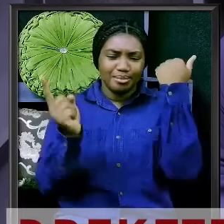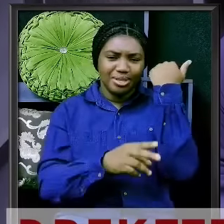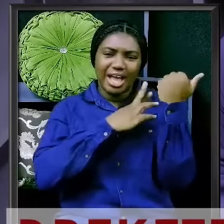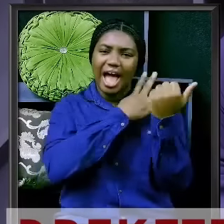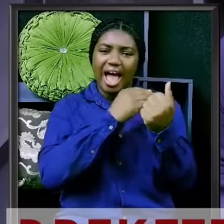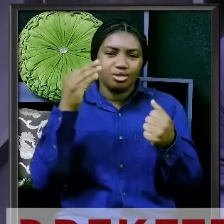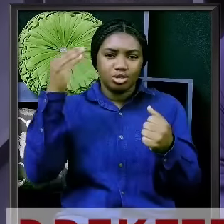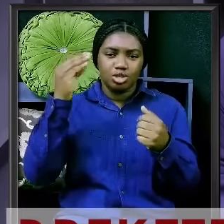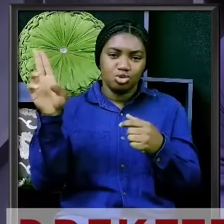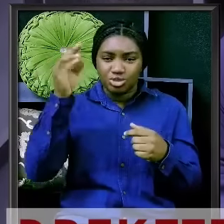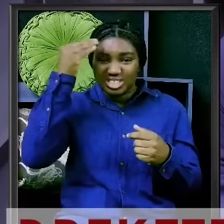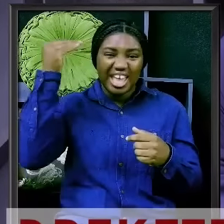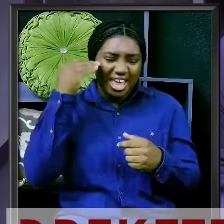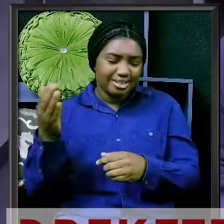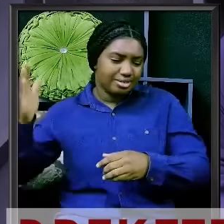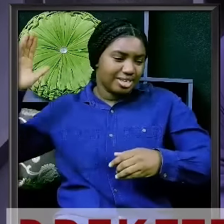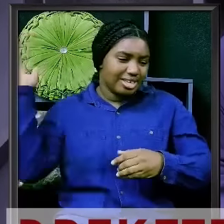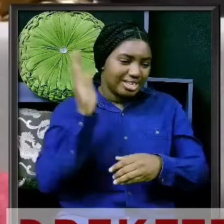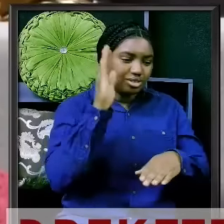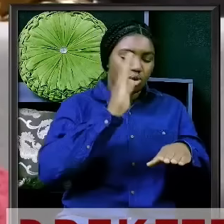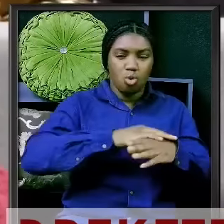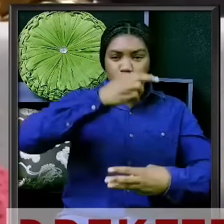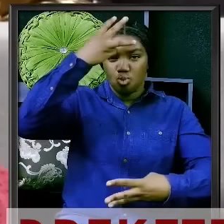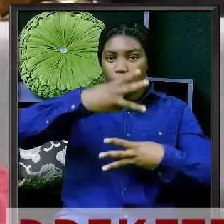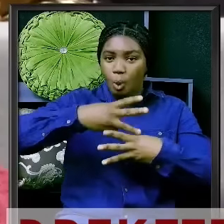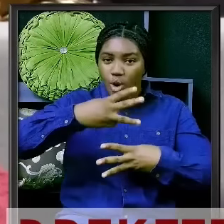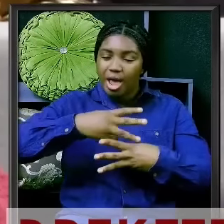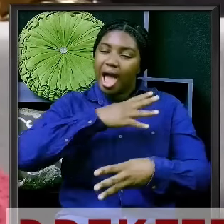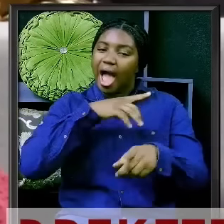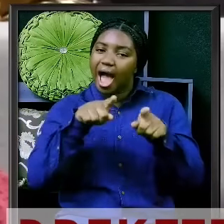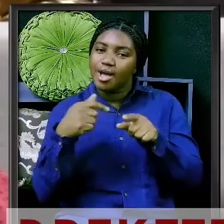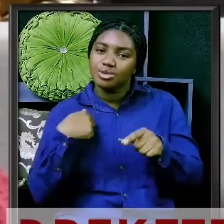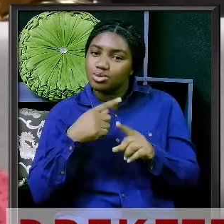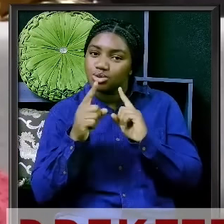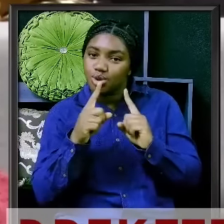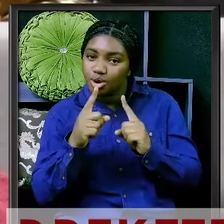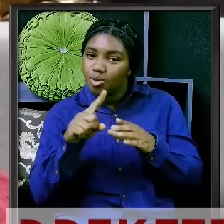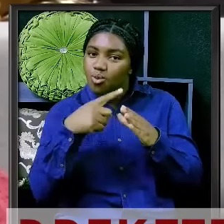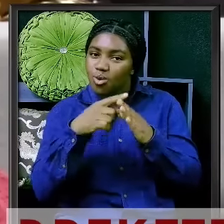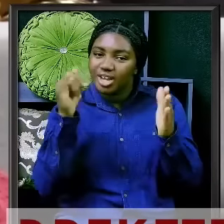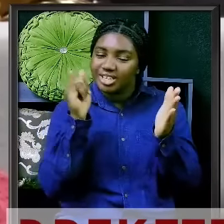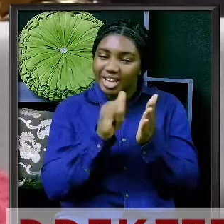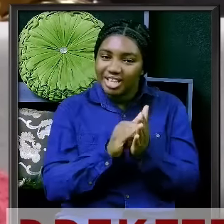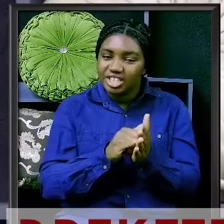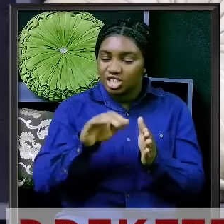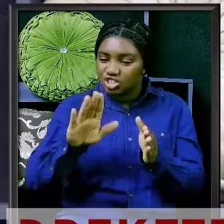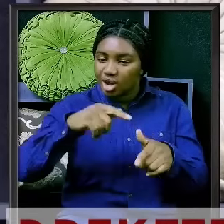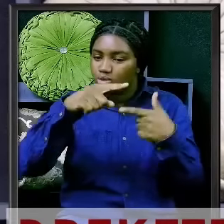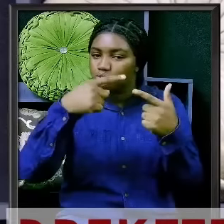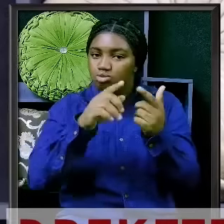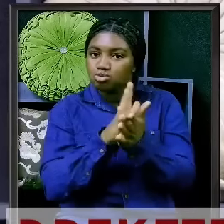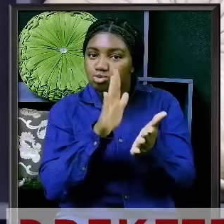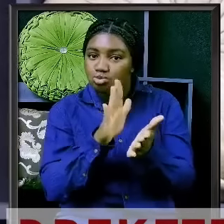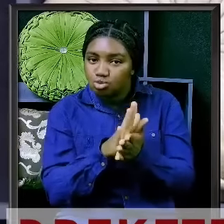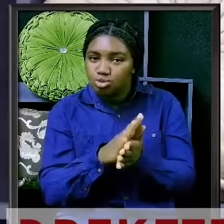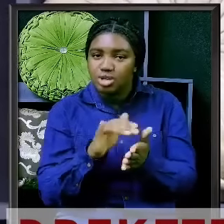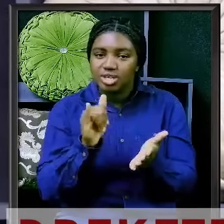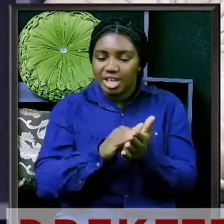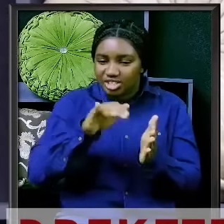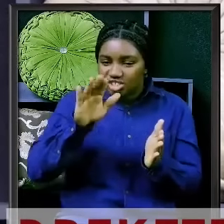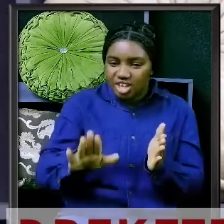the head, hit him for a fence, or for wall. And as we they talk, when that Peking goes school, he they faint.